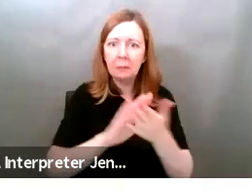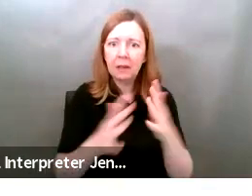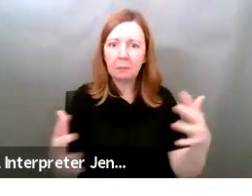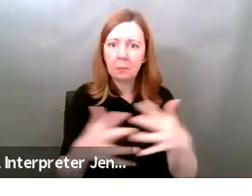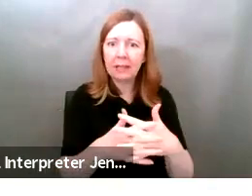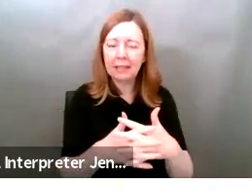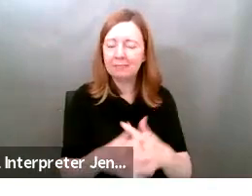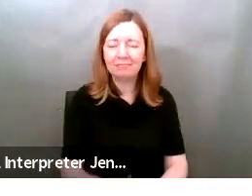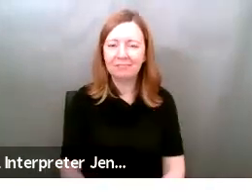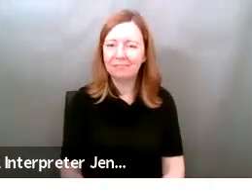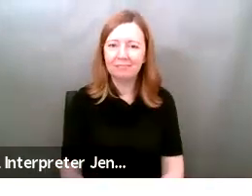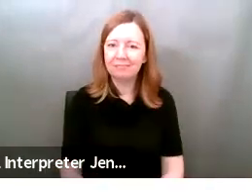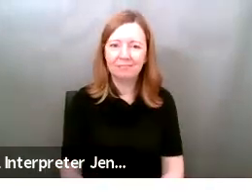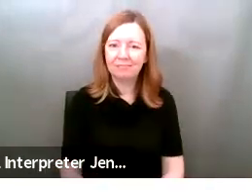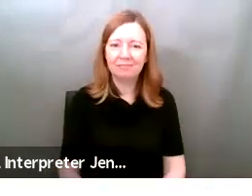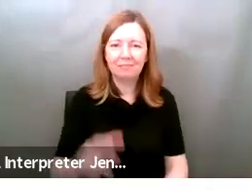What we know is that